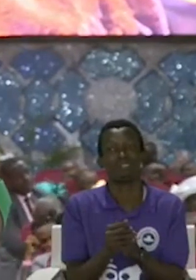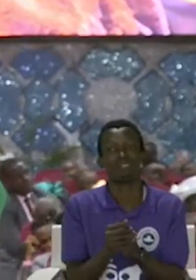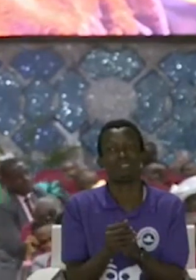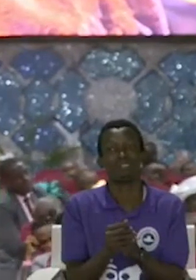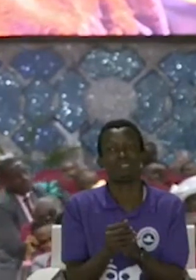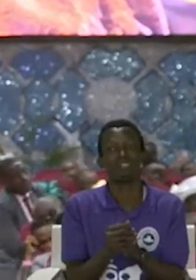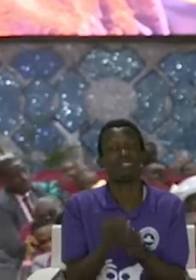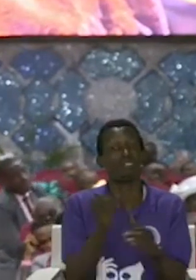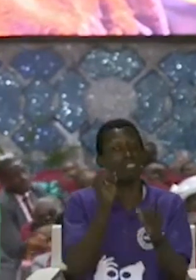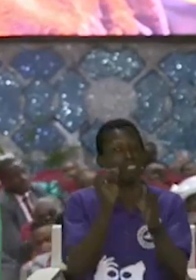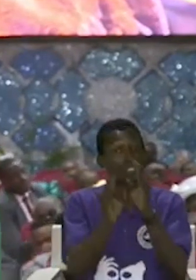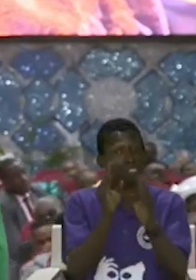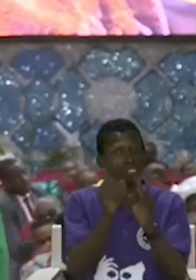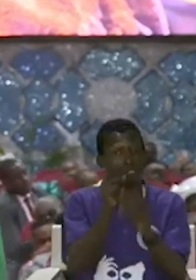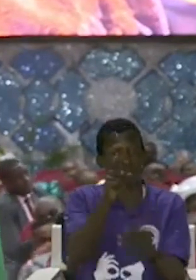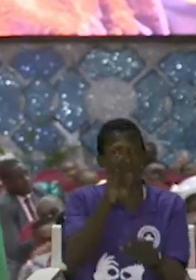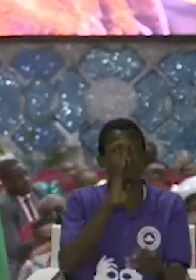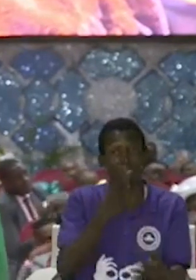If you are my son,